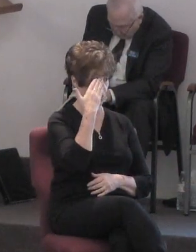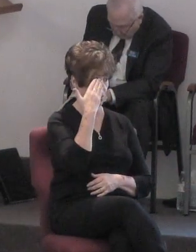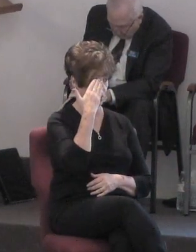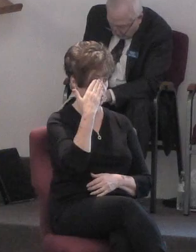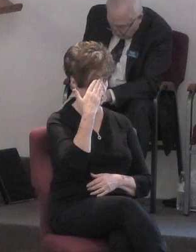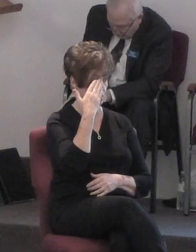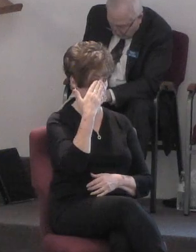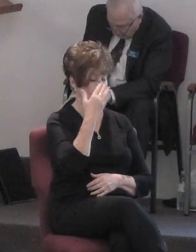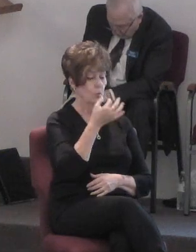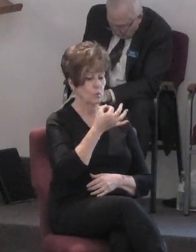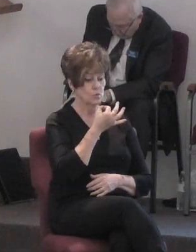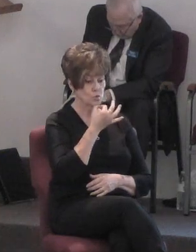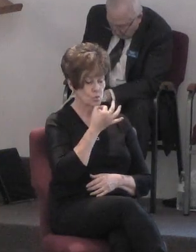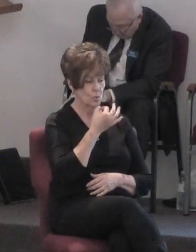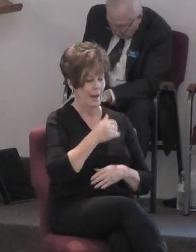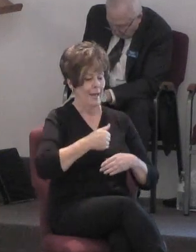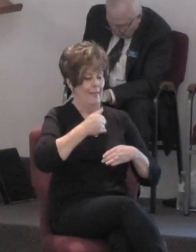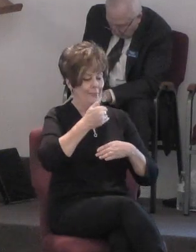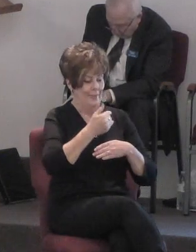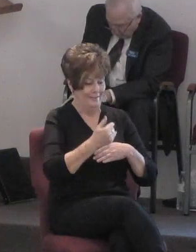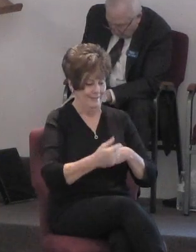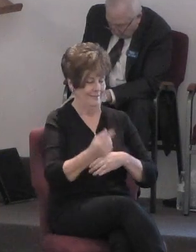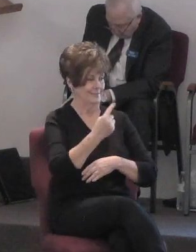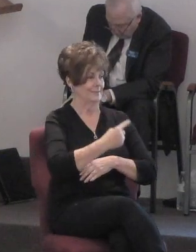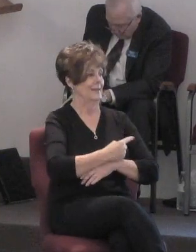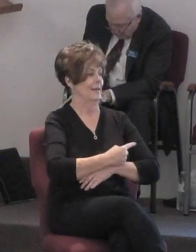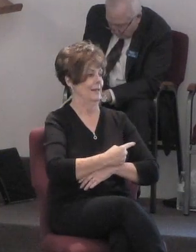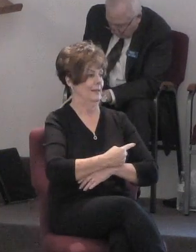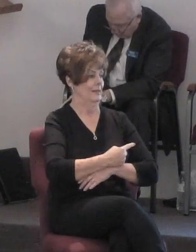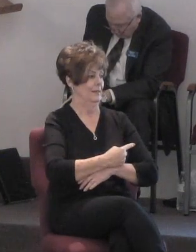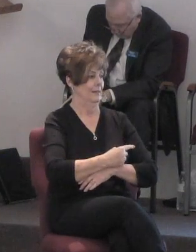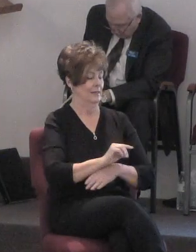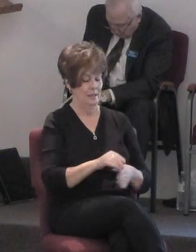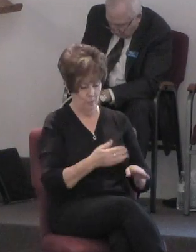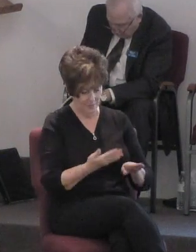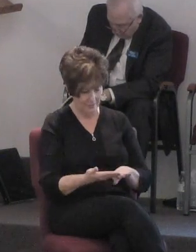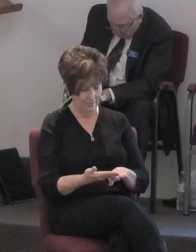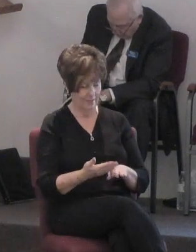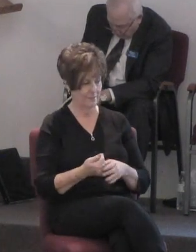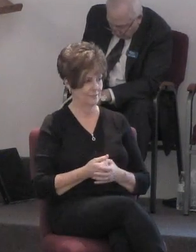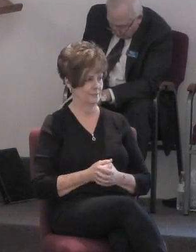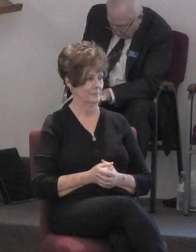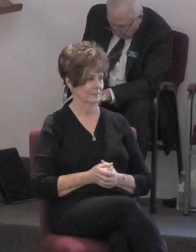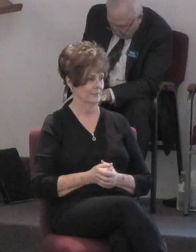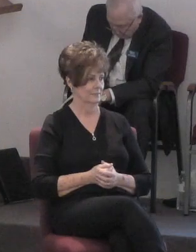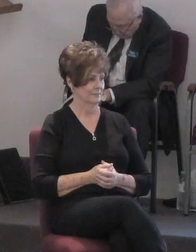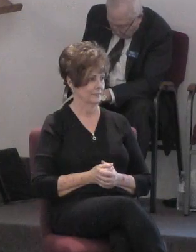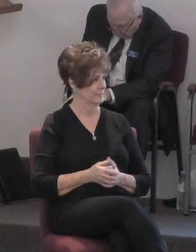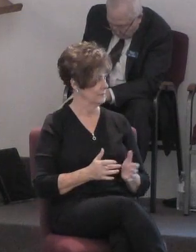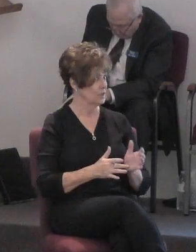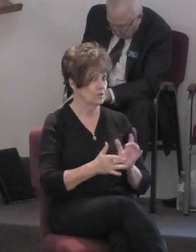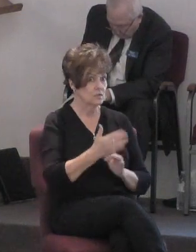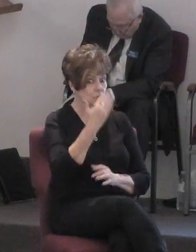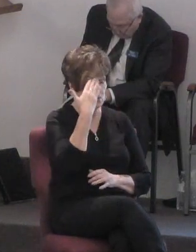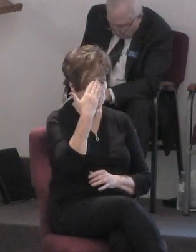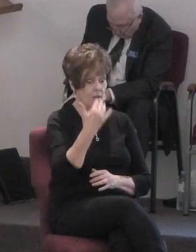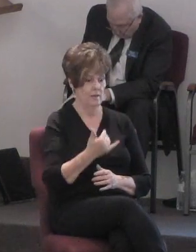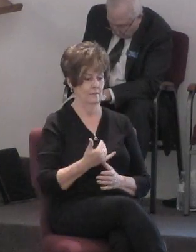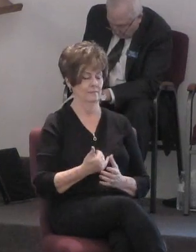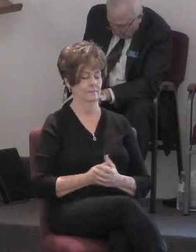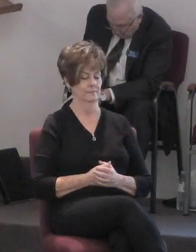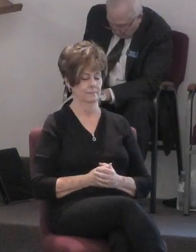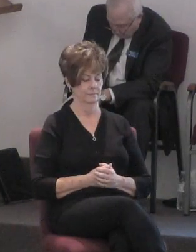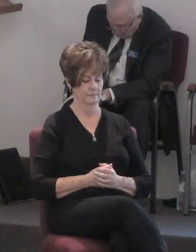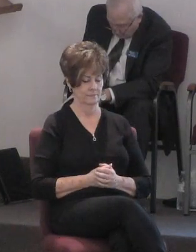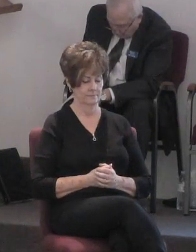Jesus knew the next day he would die. He knew it. The story says he